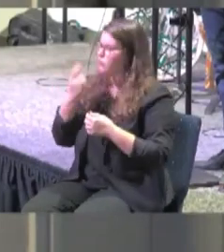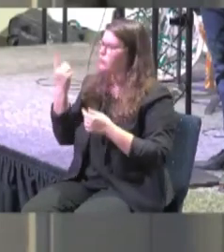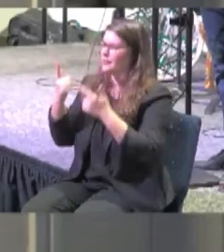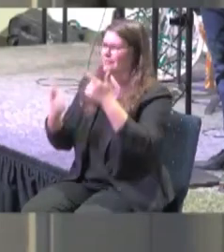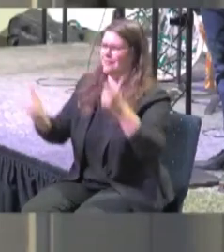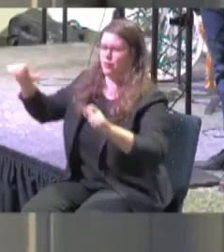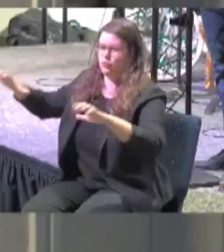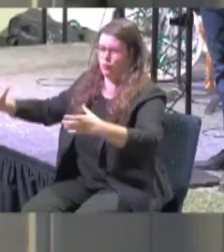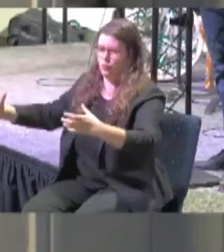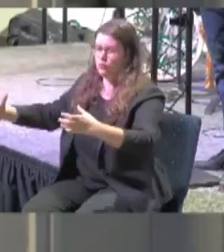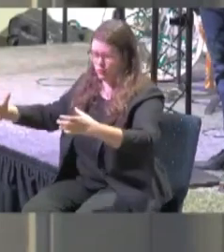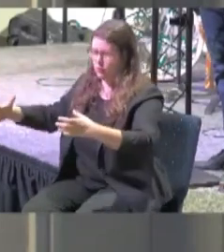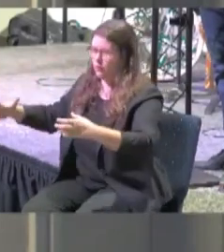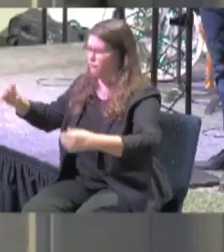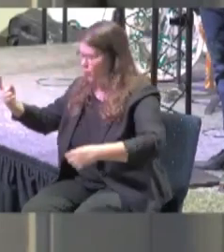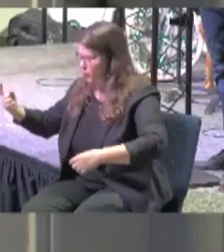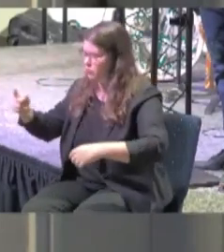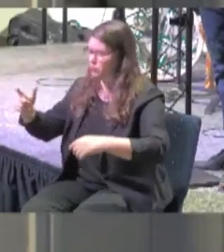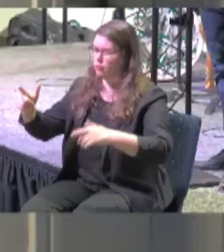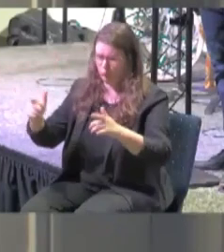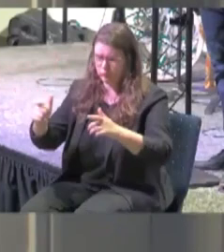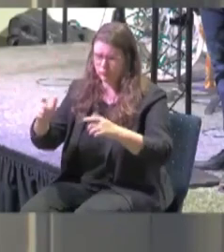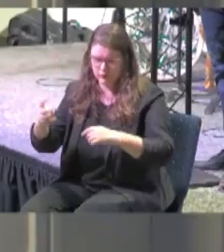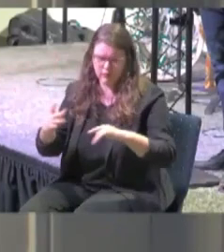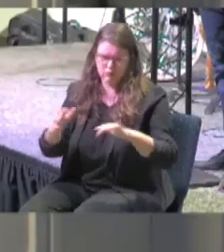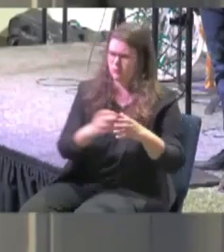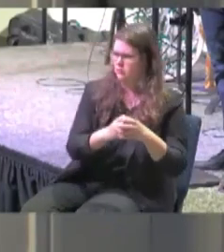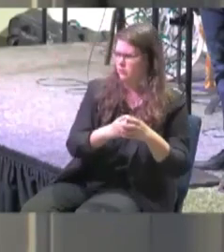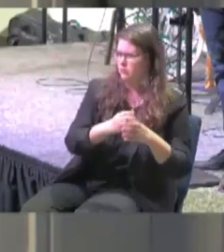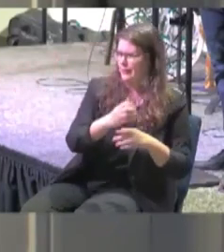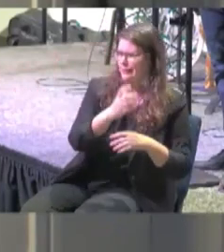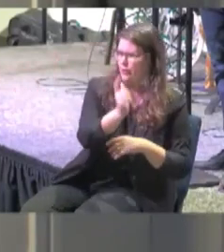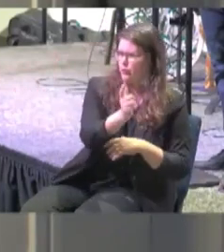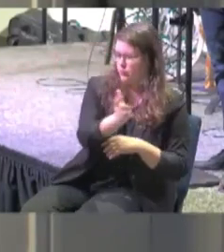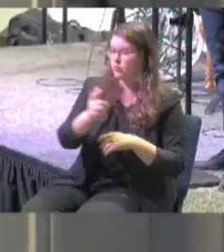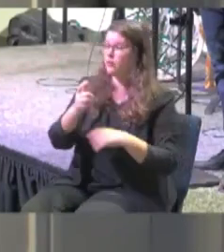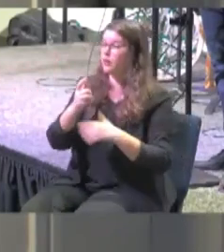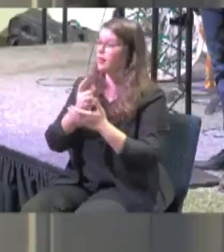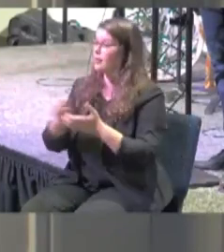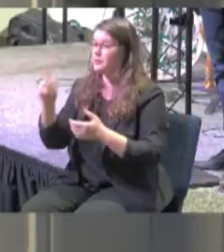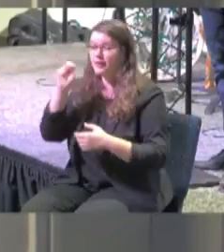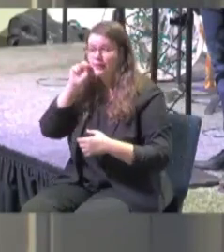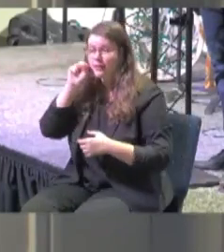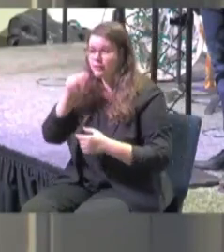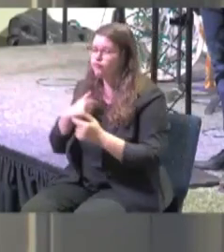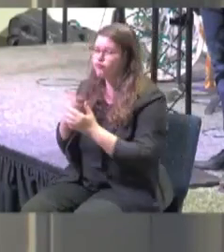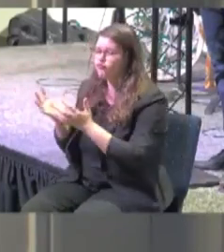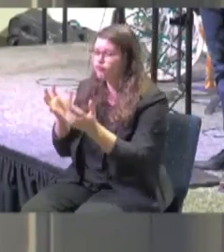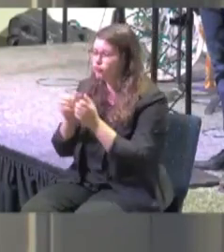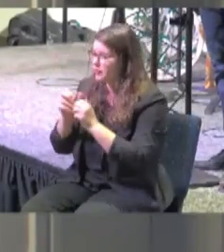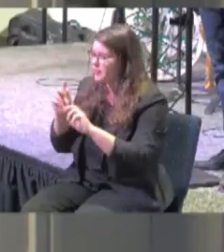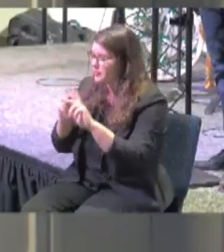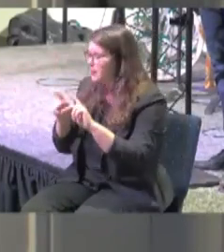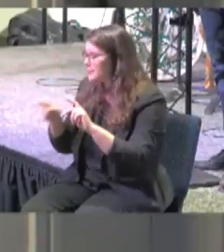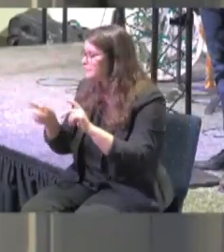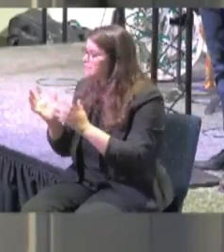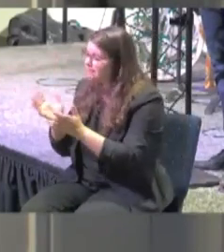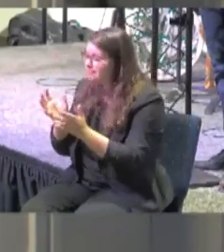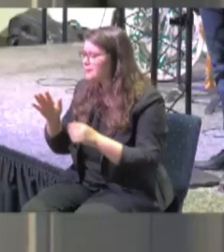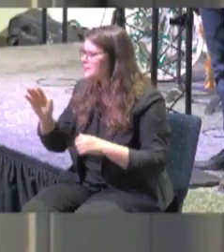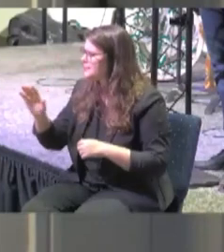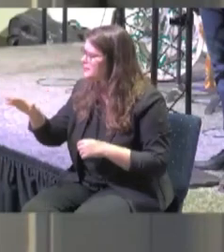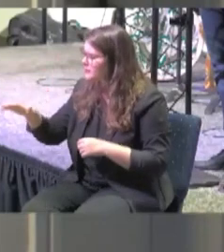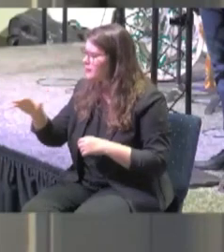people as best as possible. So even just last week in Nigeria, I was discussing with people how to do